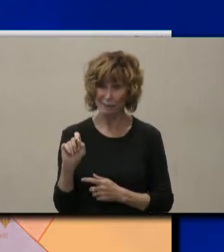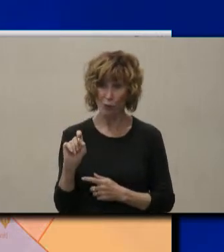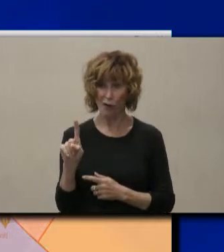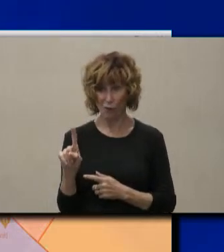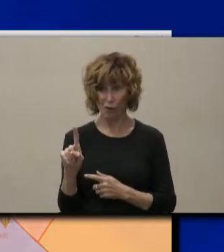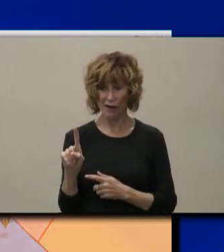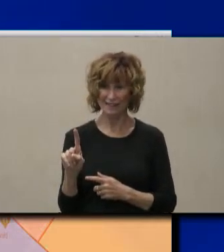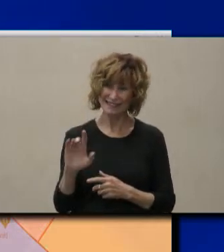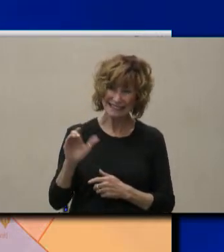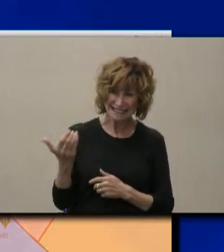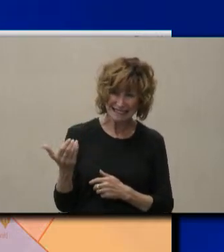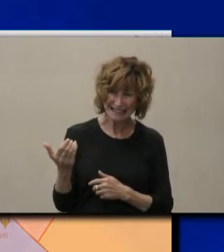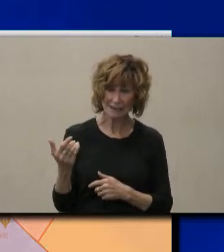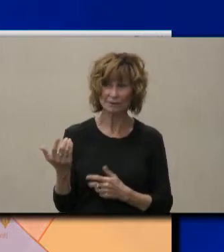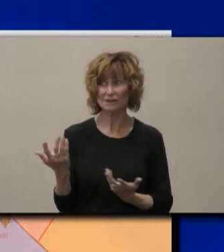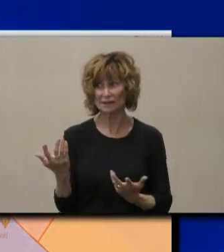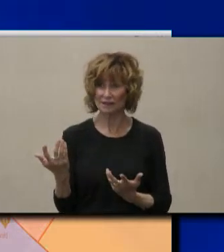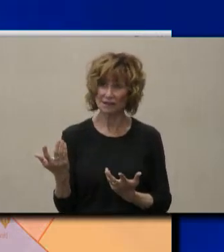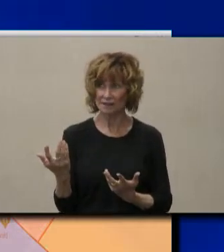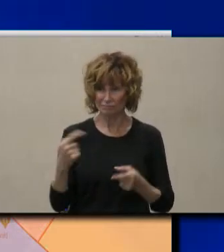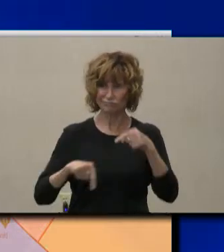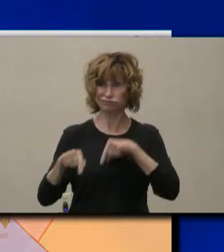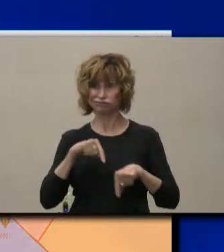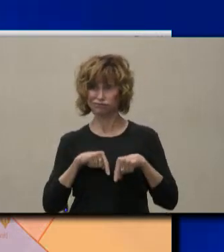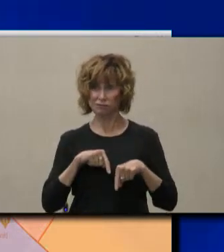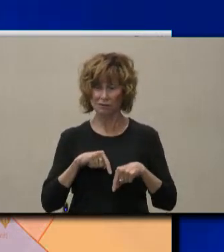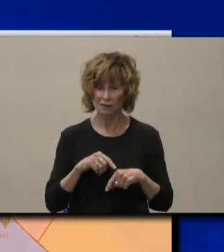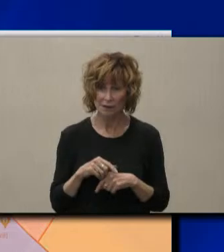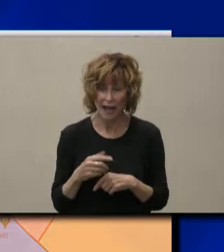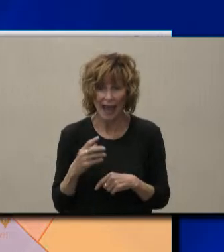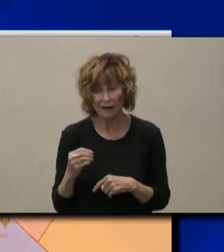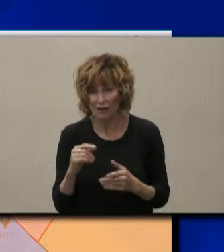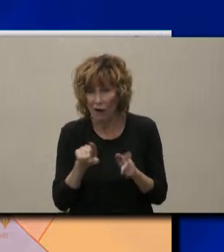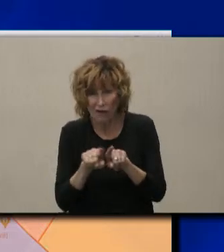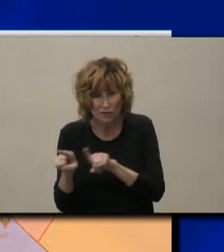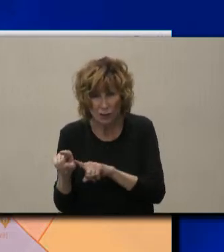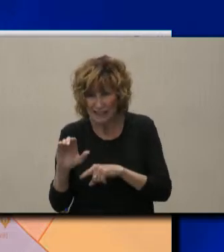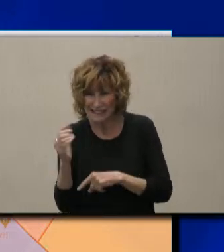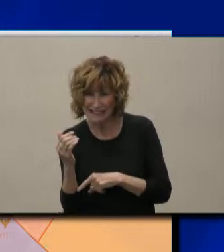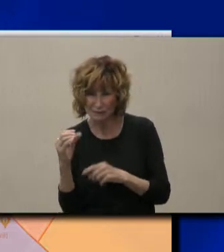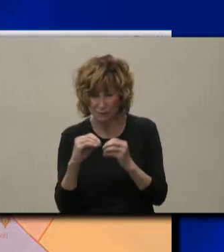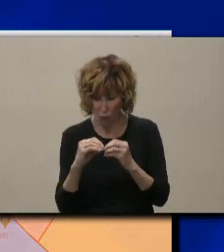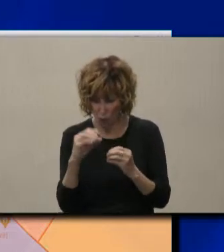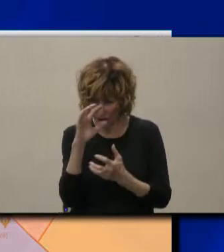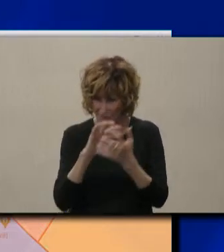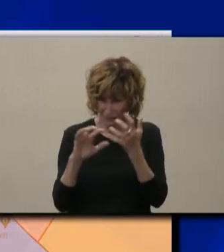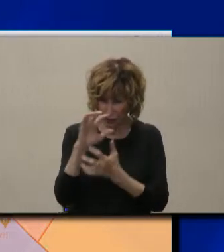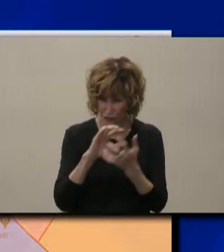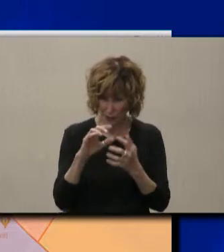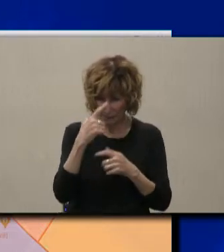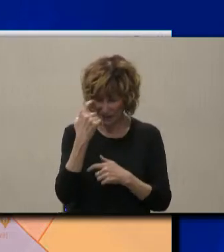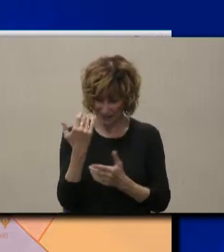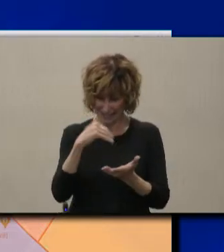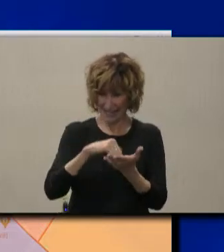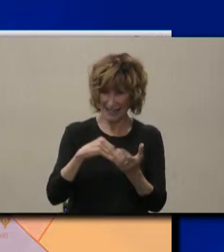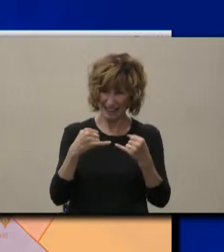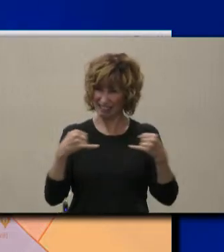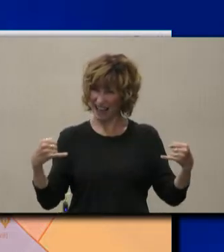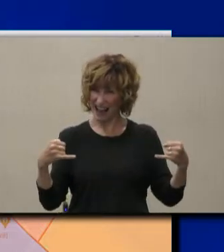from 8 due to the lines can be confusing for districts. They're not clearly defined on main